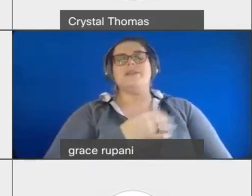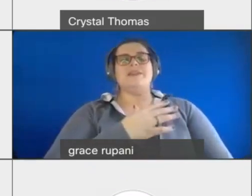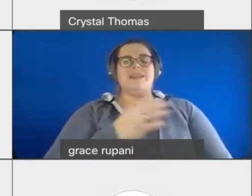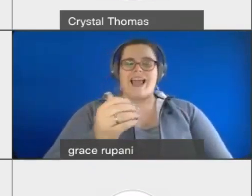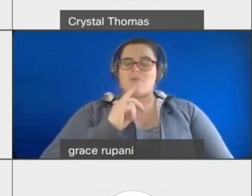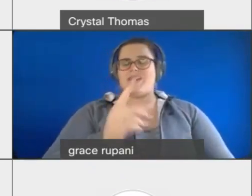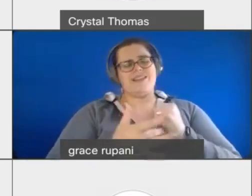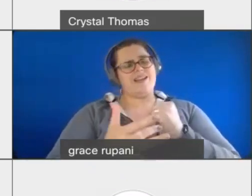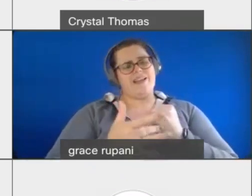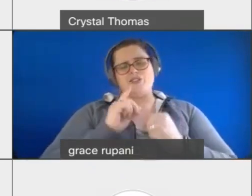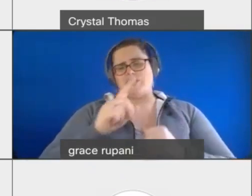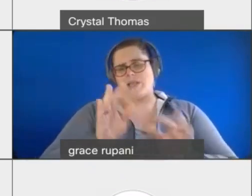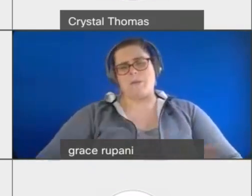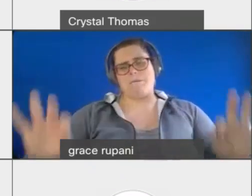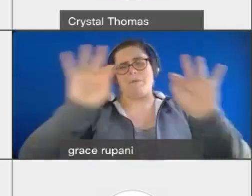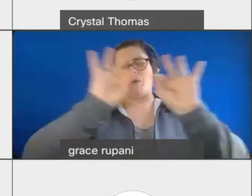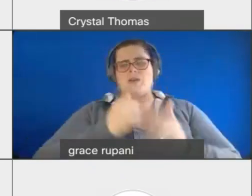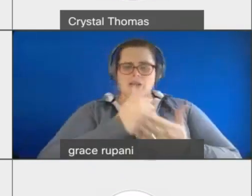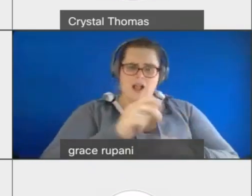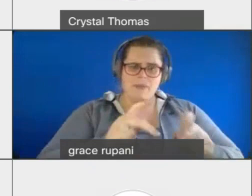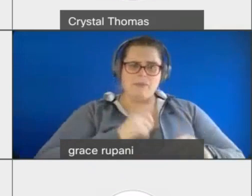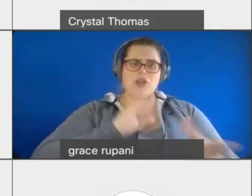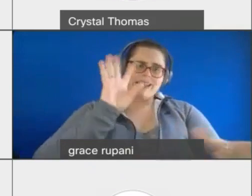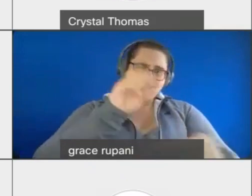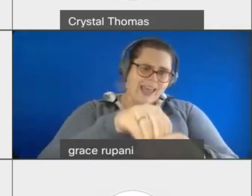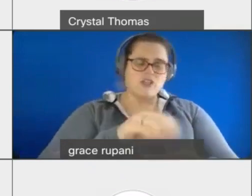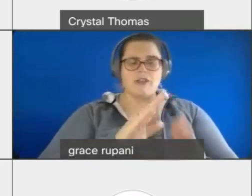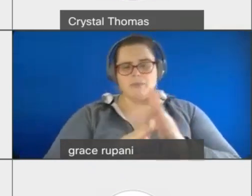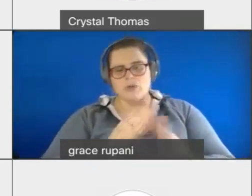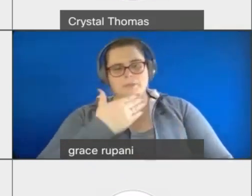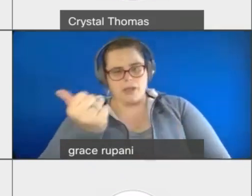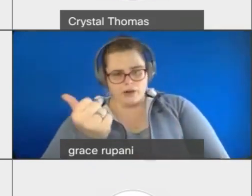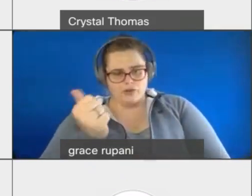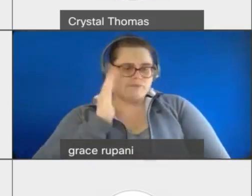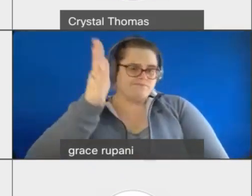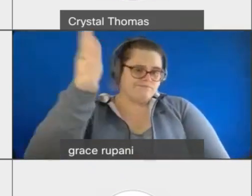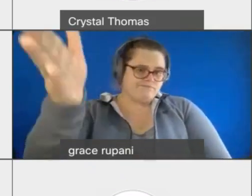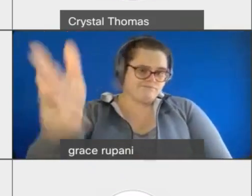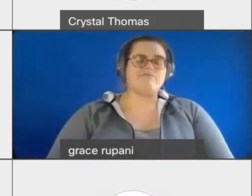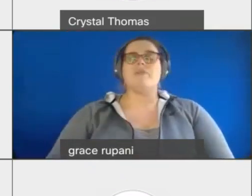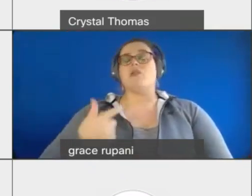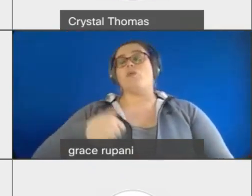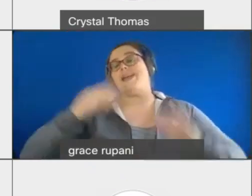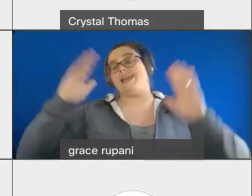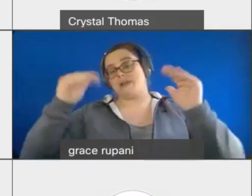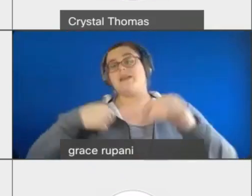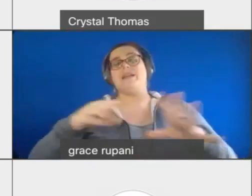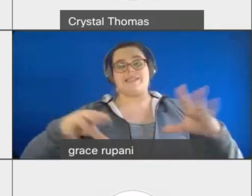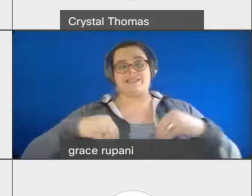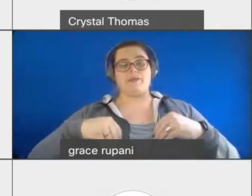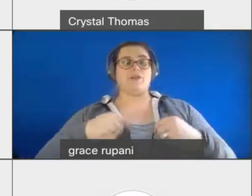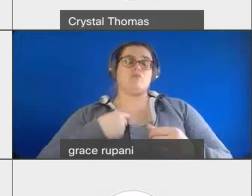communities and promote active engagement. VLCS is accepting referrals for IDS,